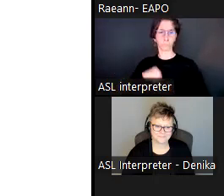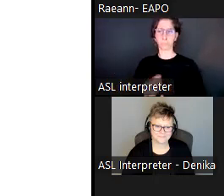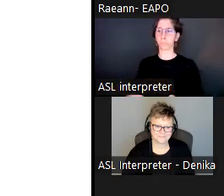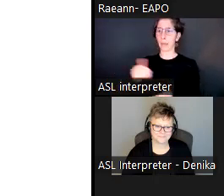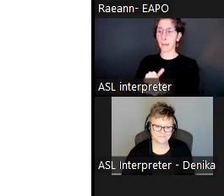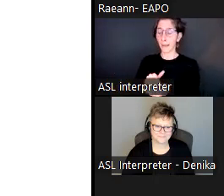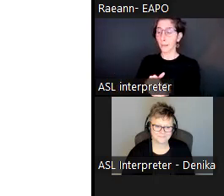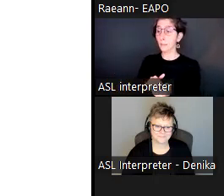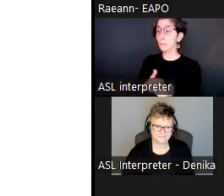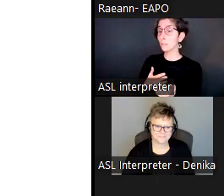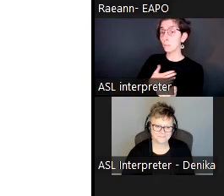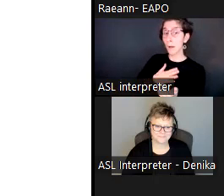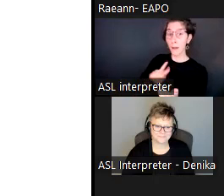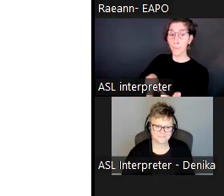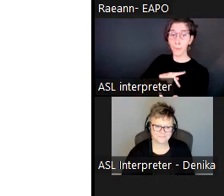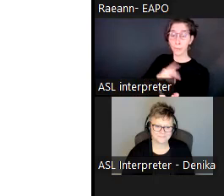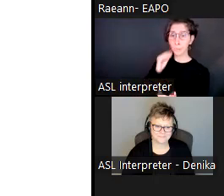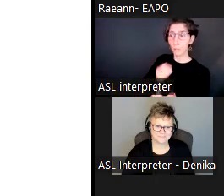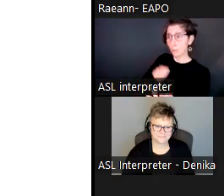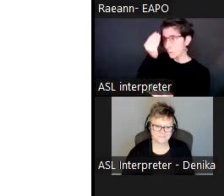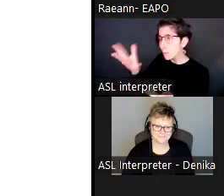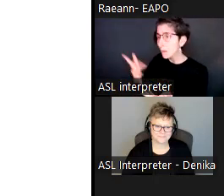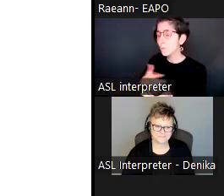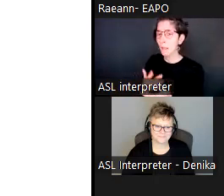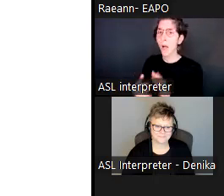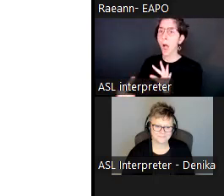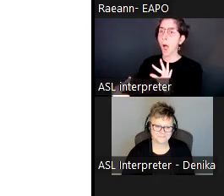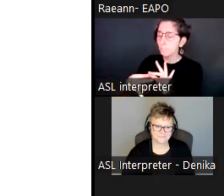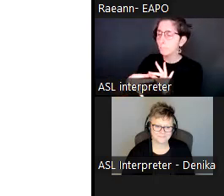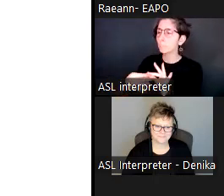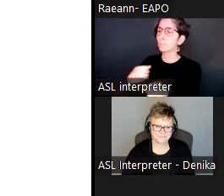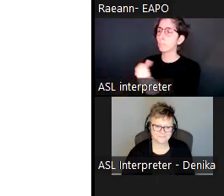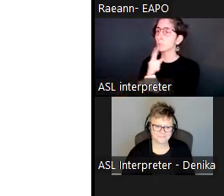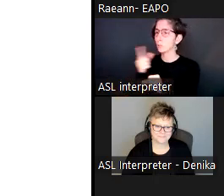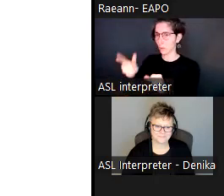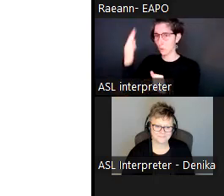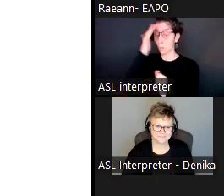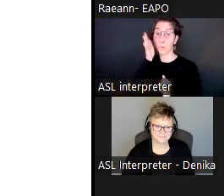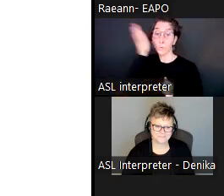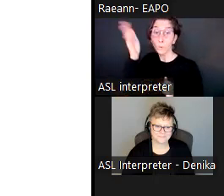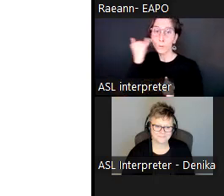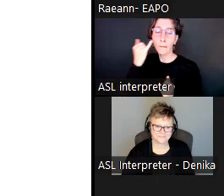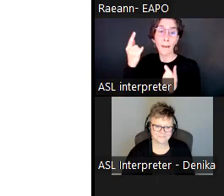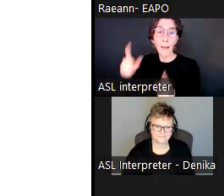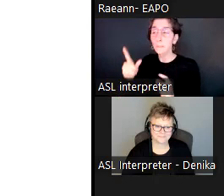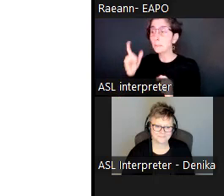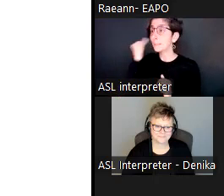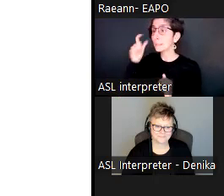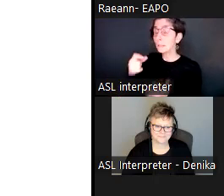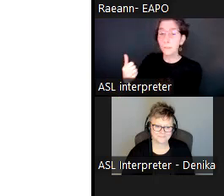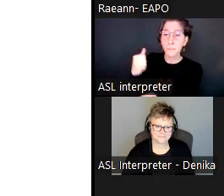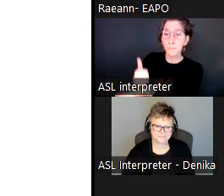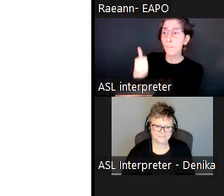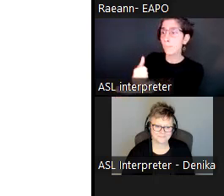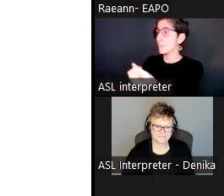personal experiences, and ensure that they know that they have a place to turn to when they need. So